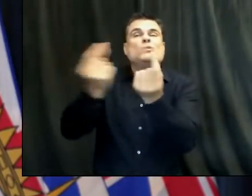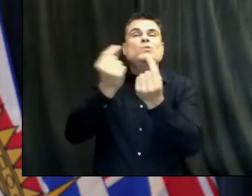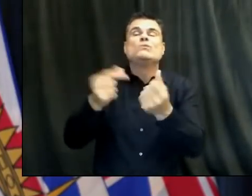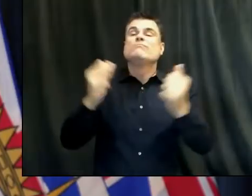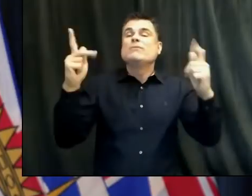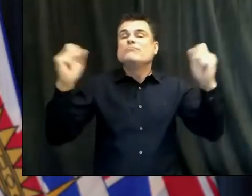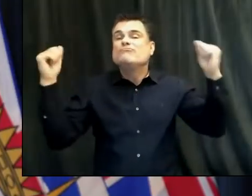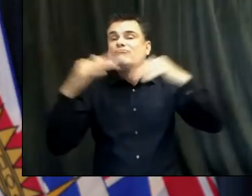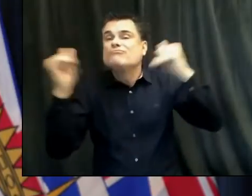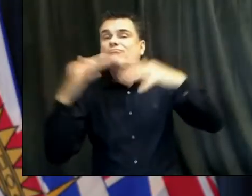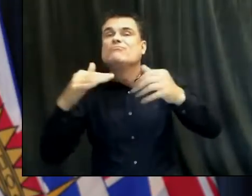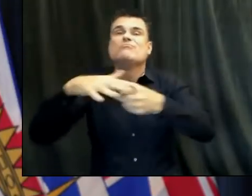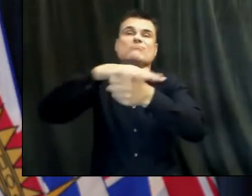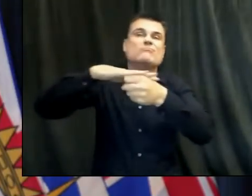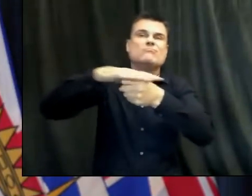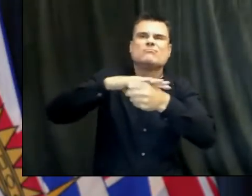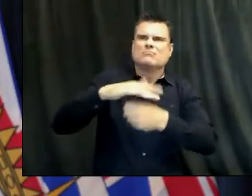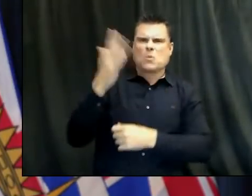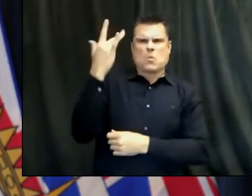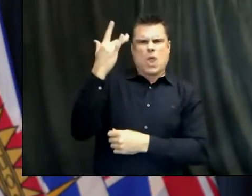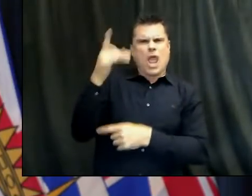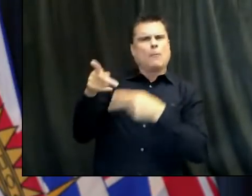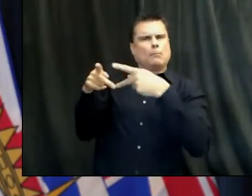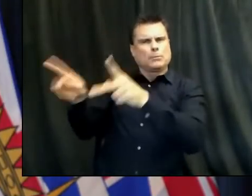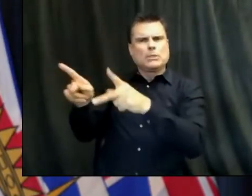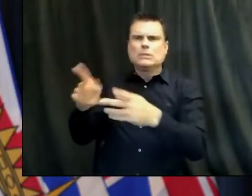and why some are included.